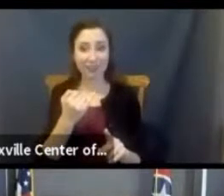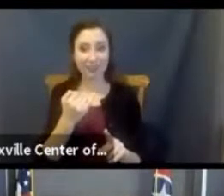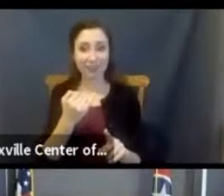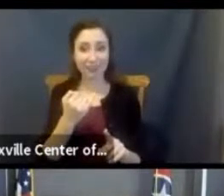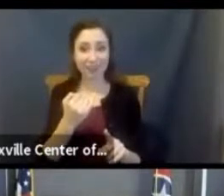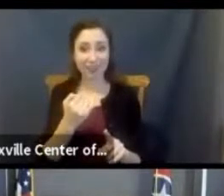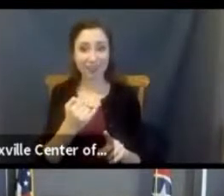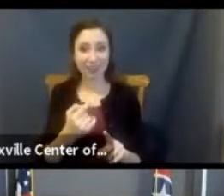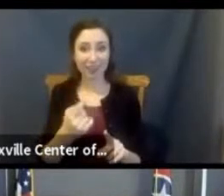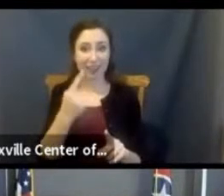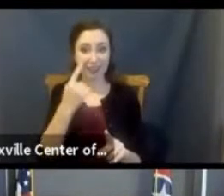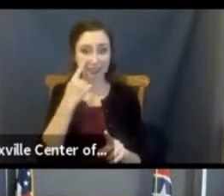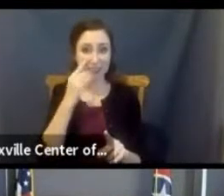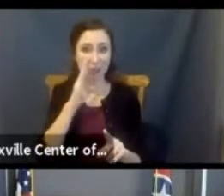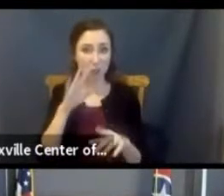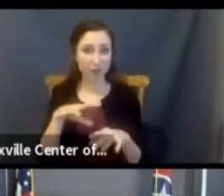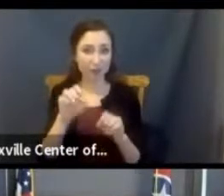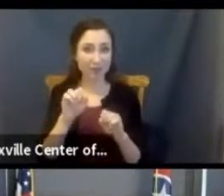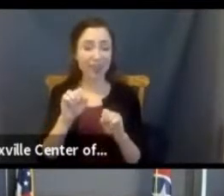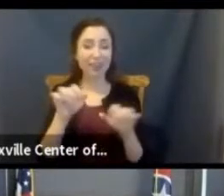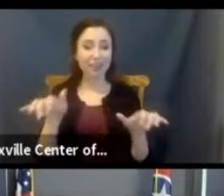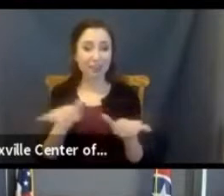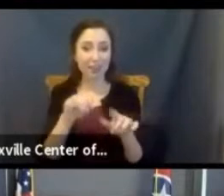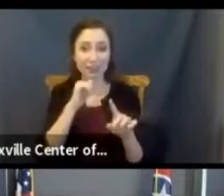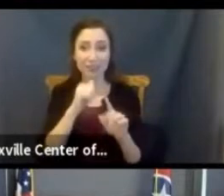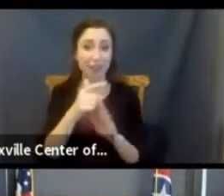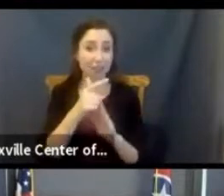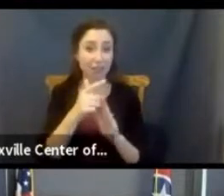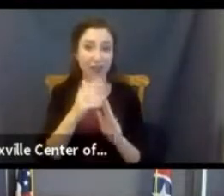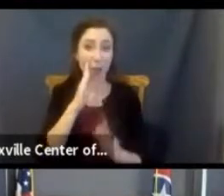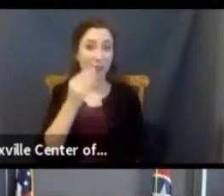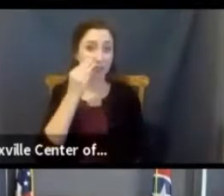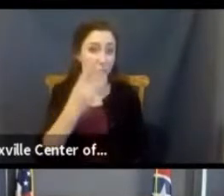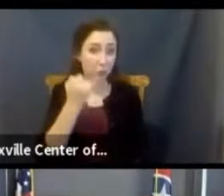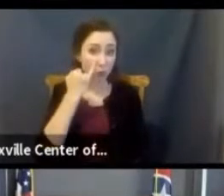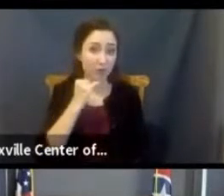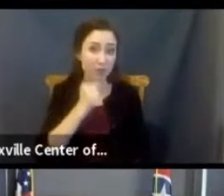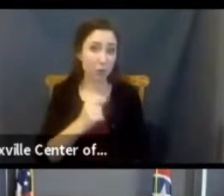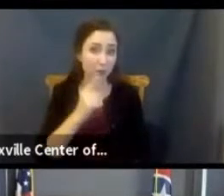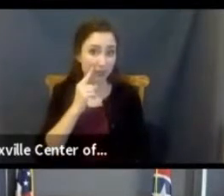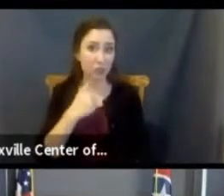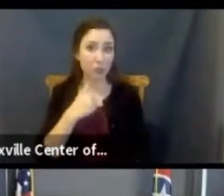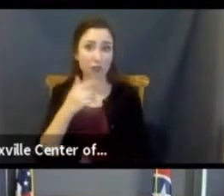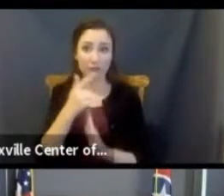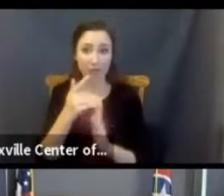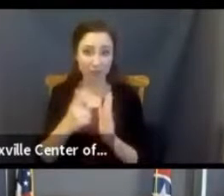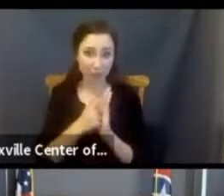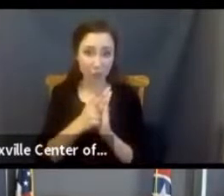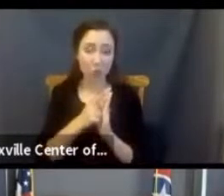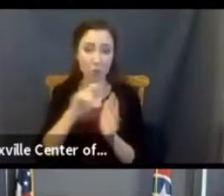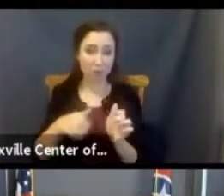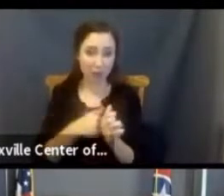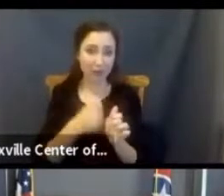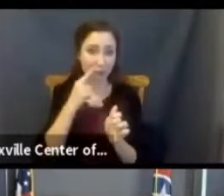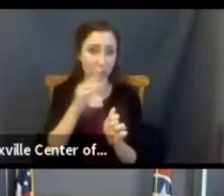think is legally defensible. Whether you choose to give